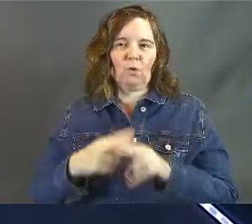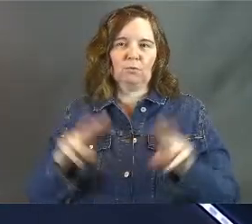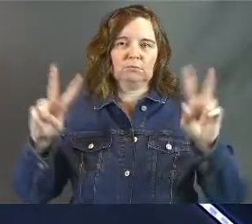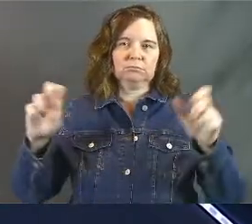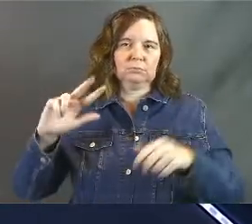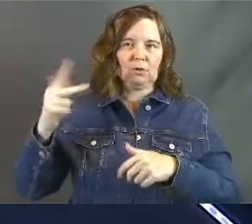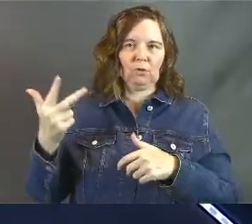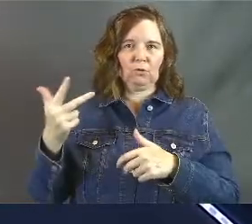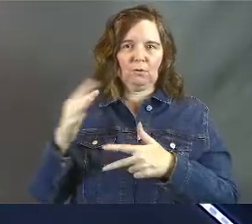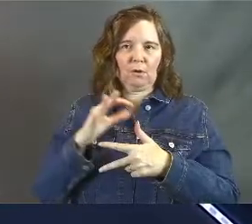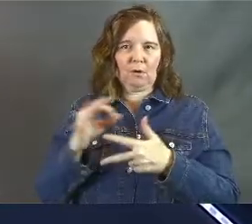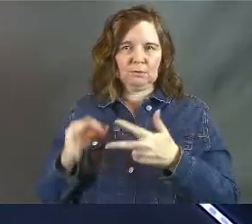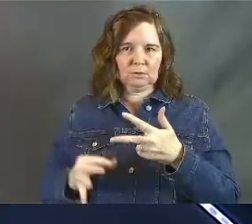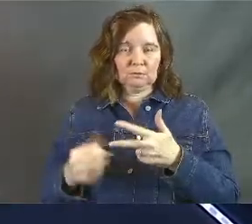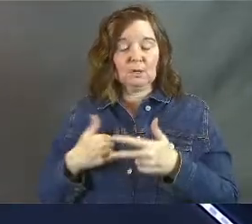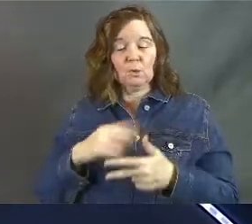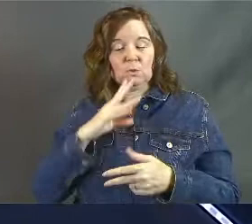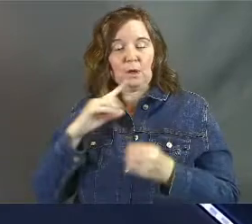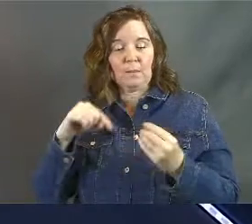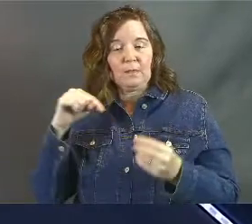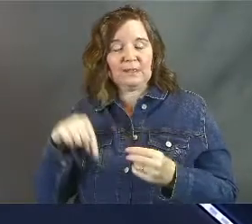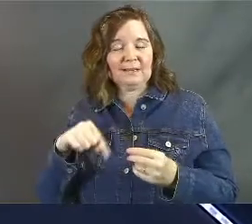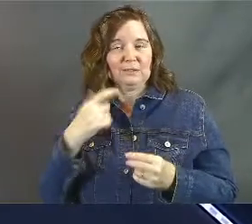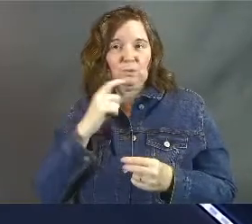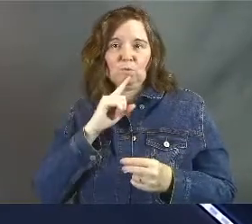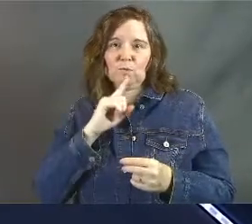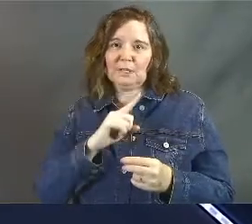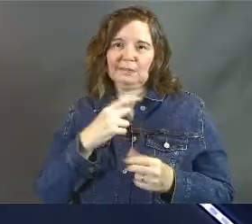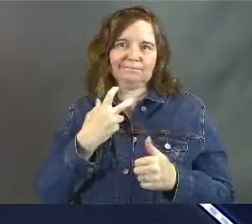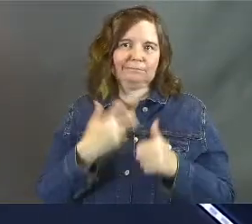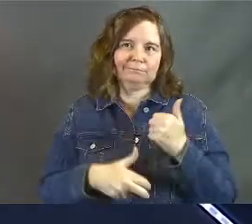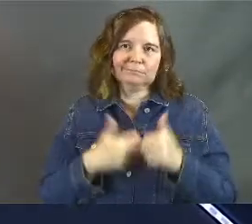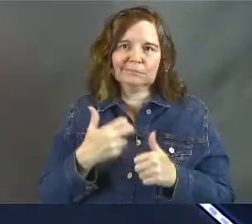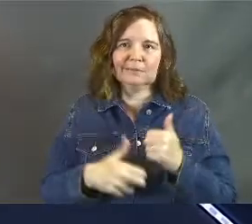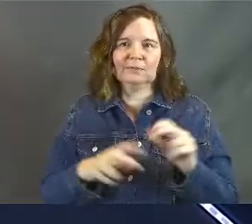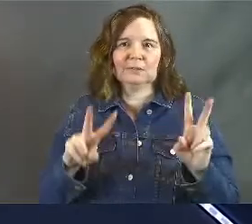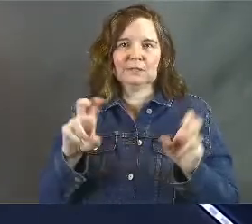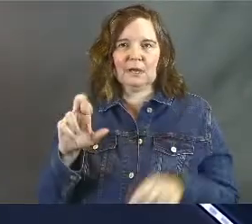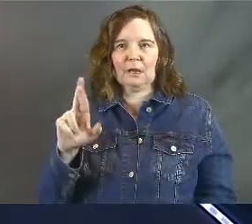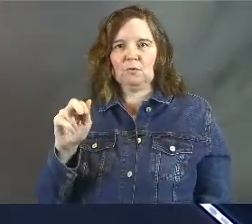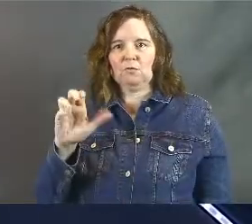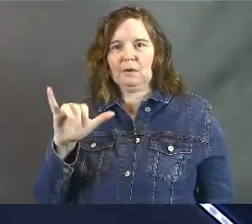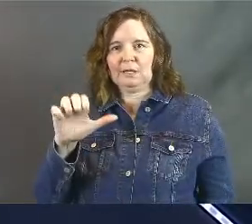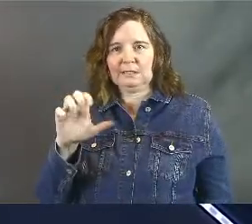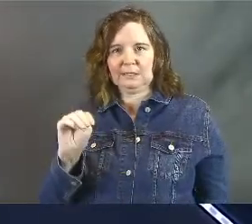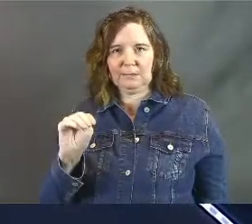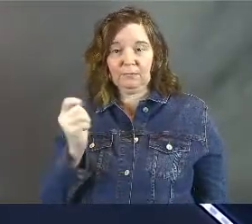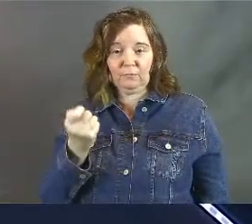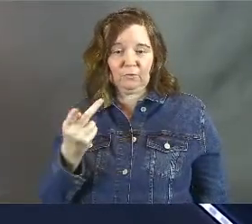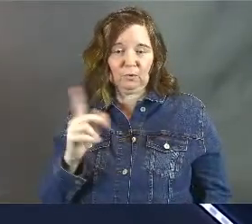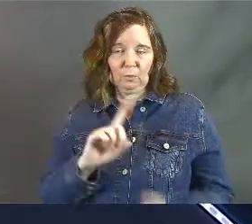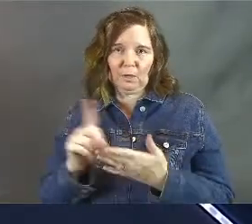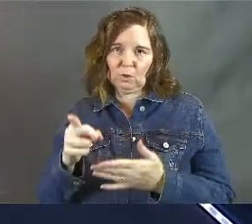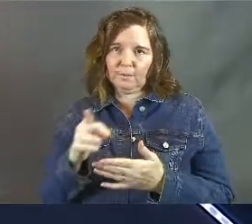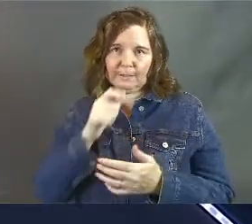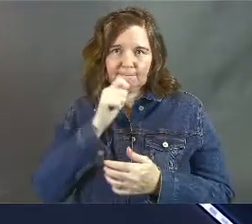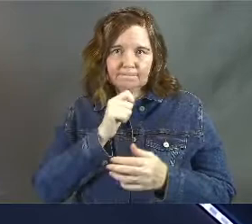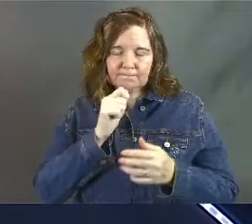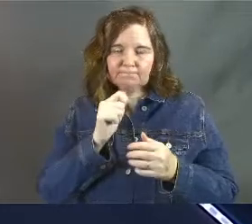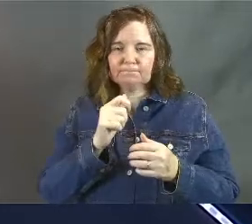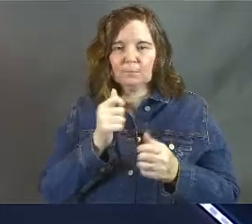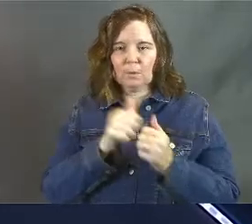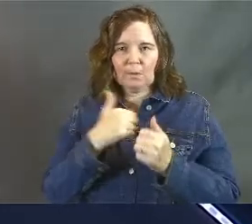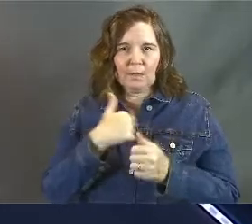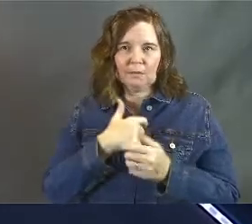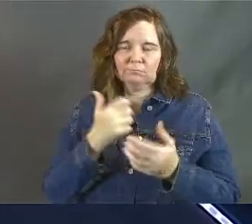Option, and we've been talking about this really difficult topic of racism for a couple of weeks, and you guys have been hanging in there with us, and